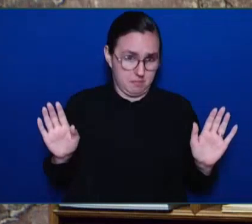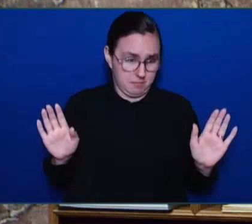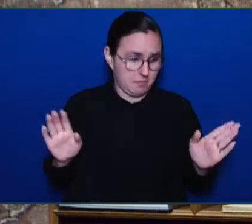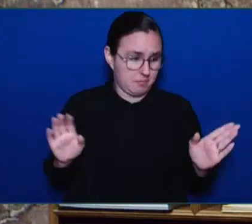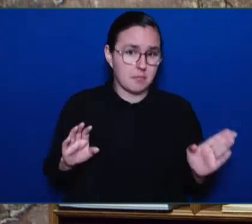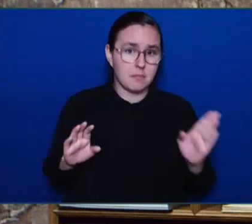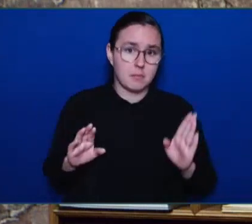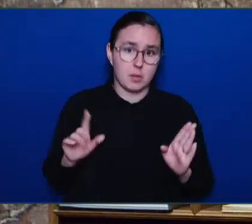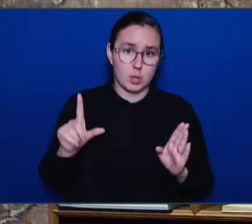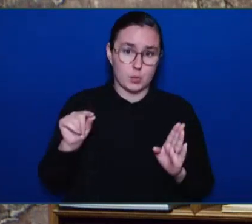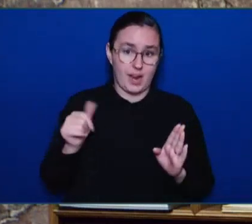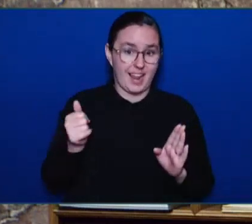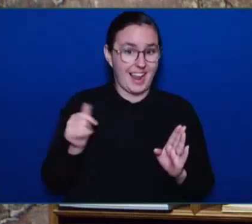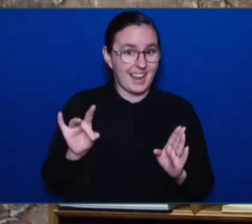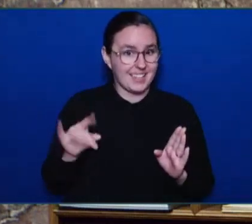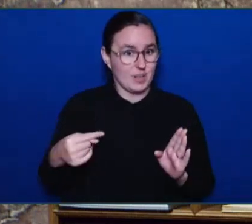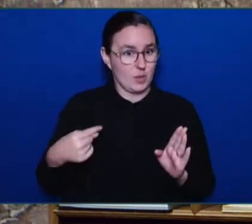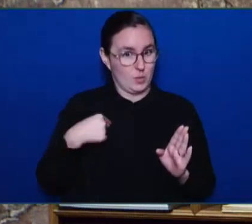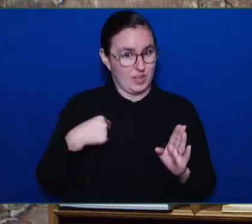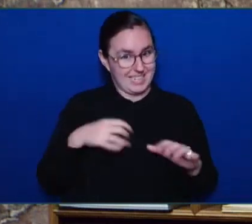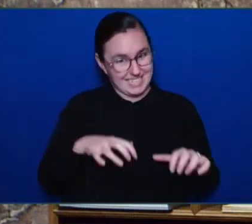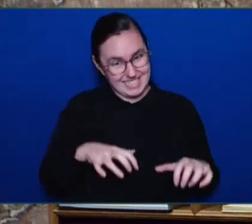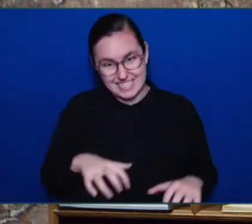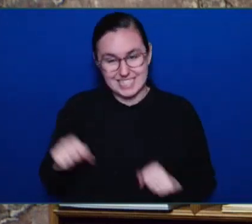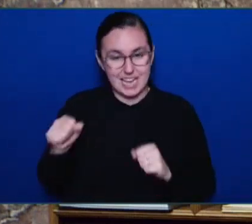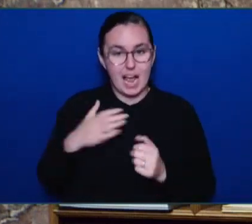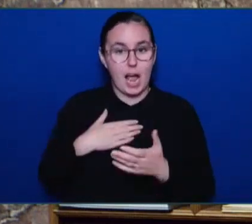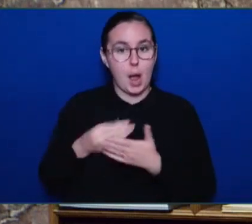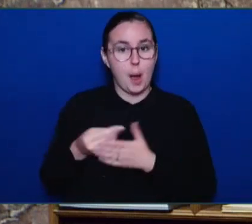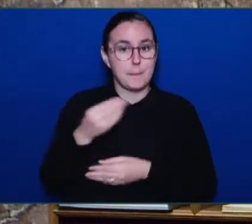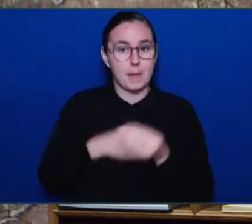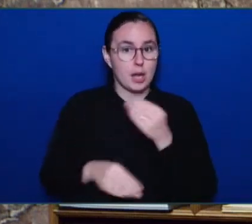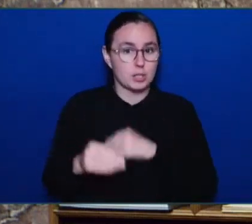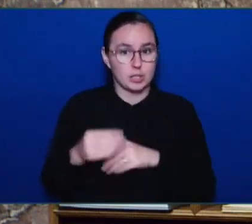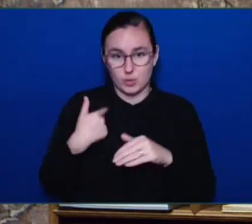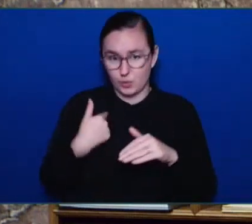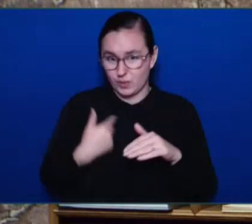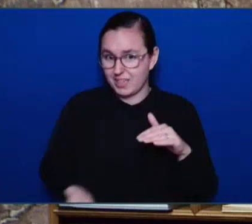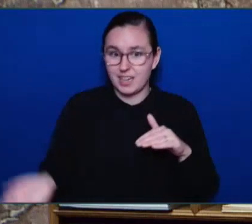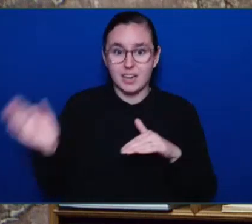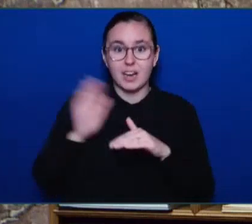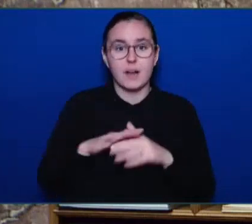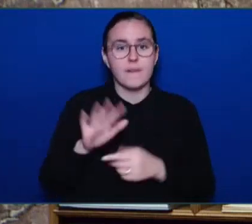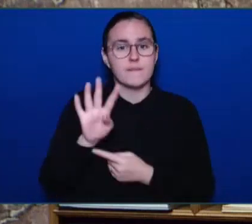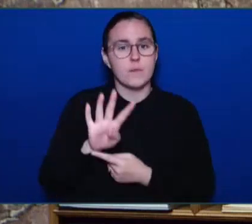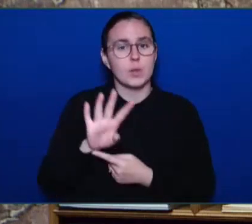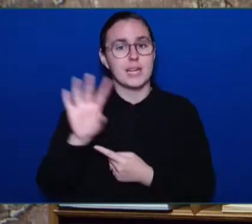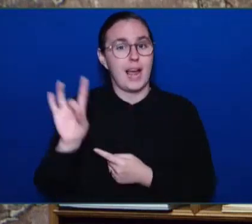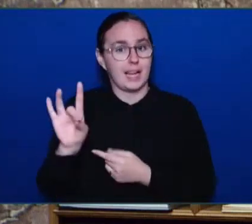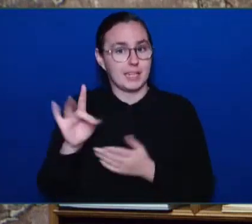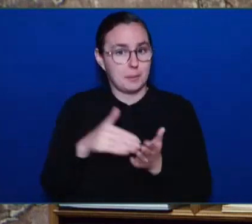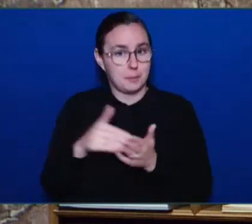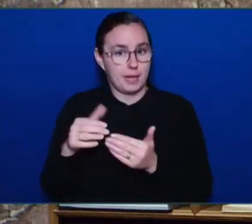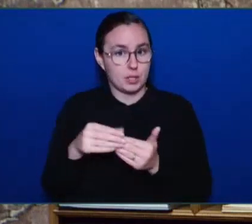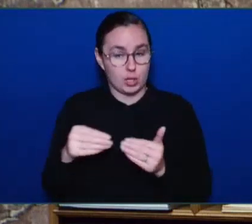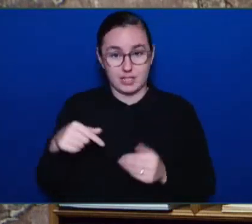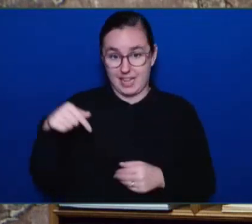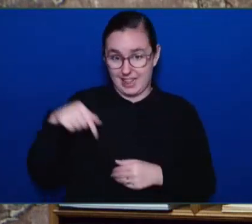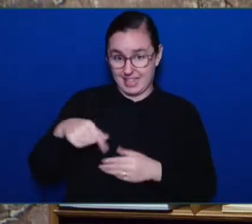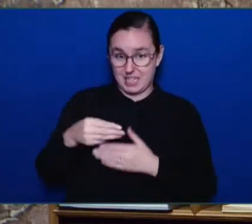budget, we went from 48 million, we put $48 million in. This budget, the budget that he says doesn't do anything for victims, Honourable